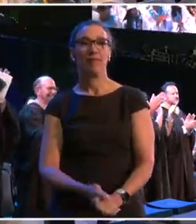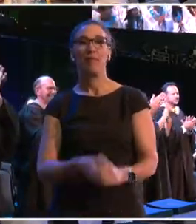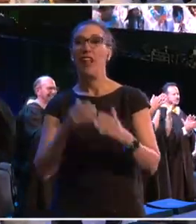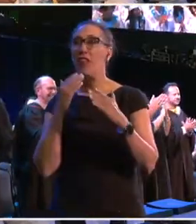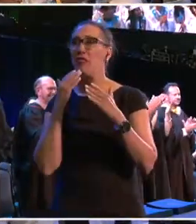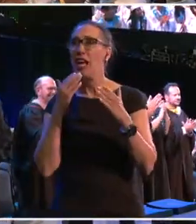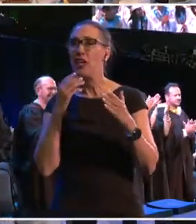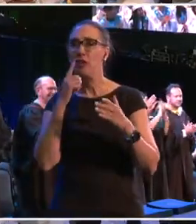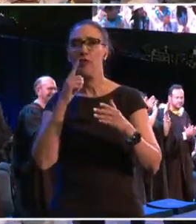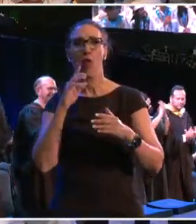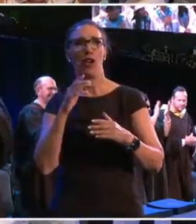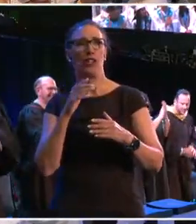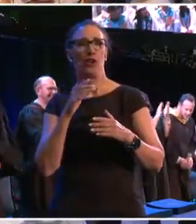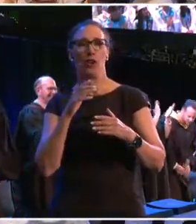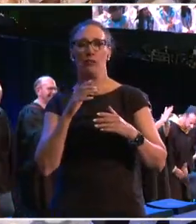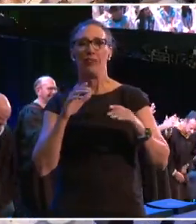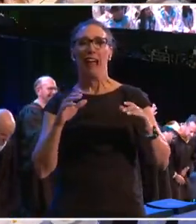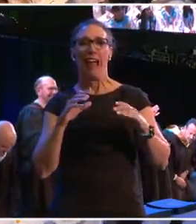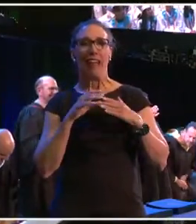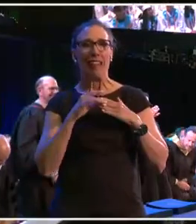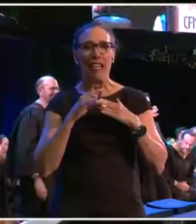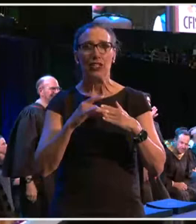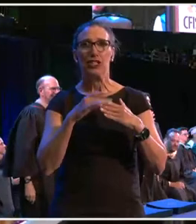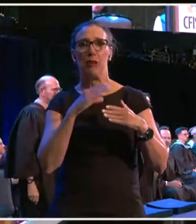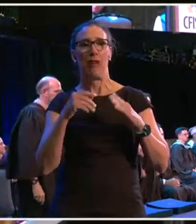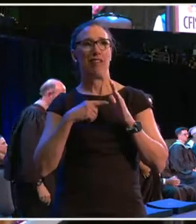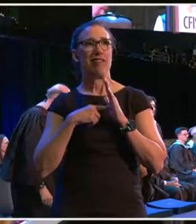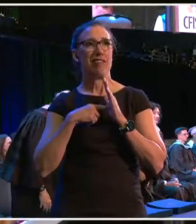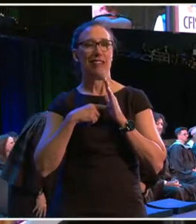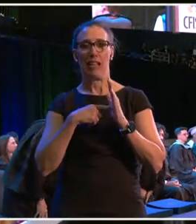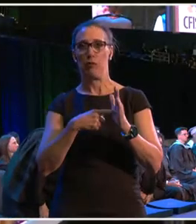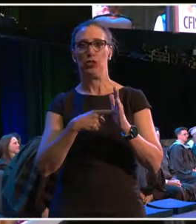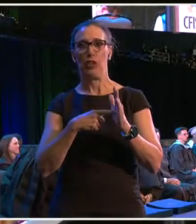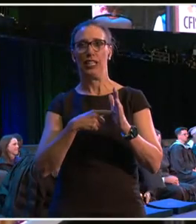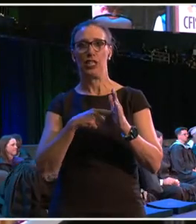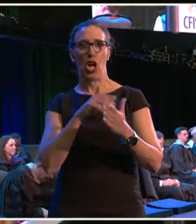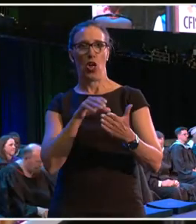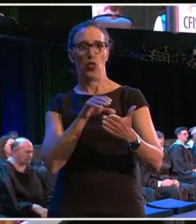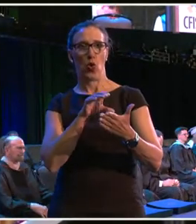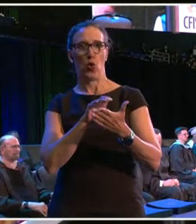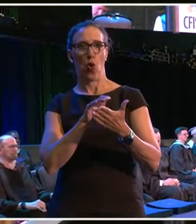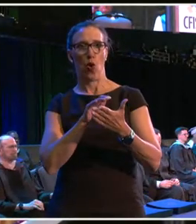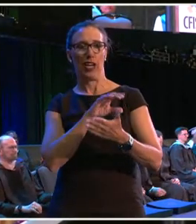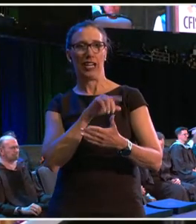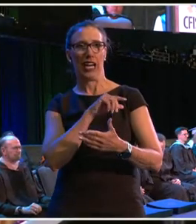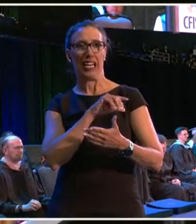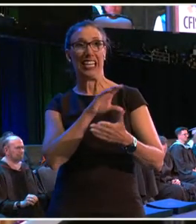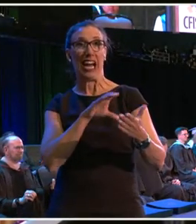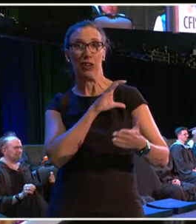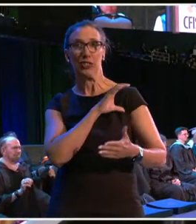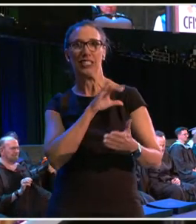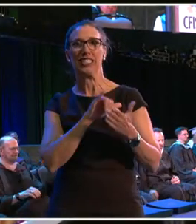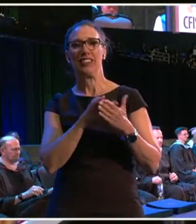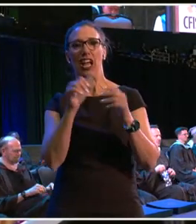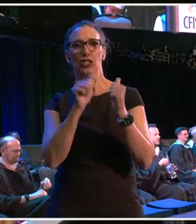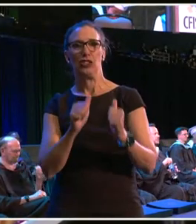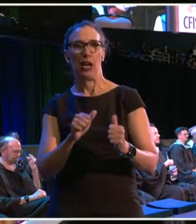Thank you for your selfless act of leadership that demonstrates the core characteristics that have helped shape our